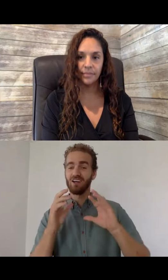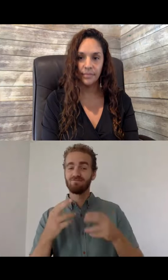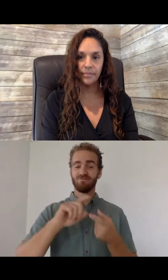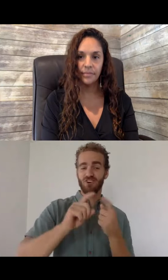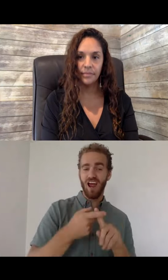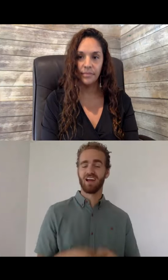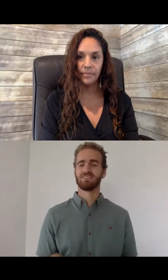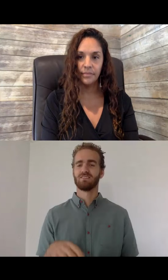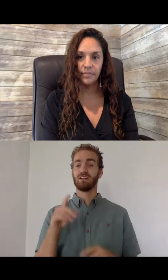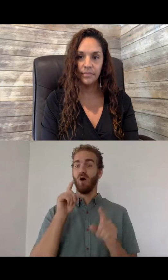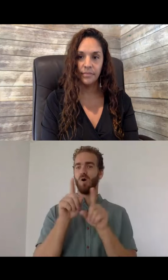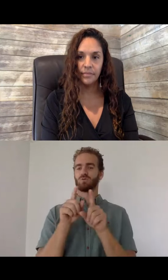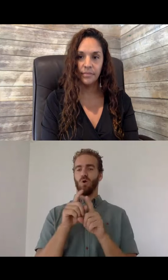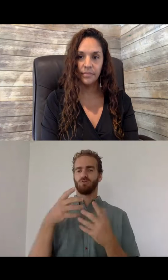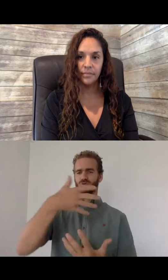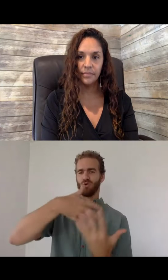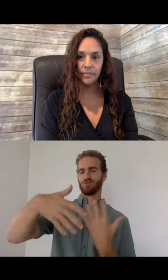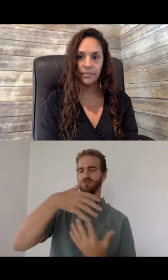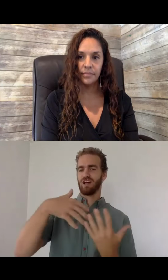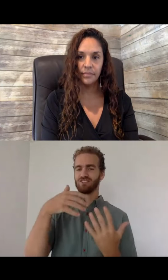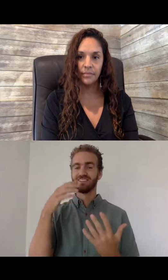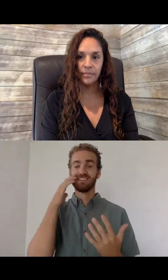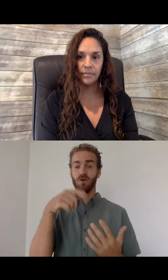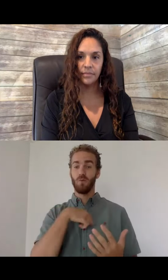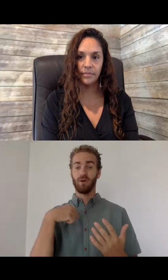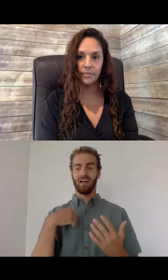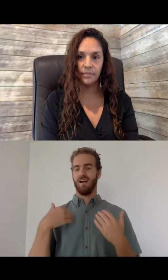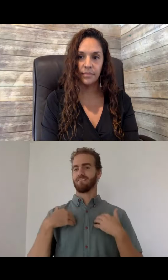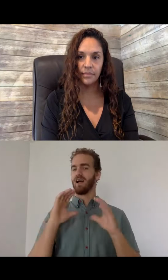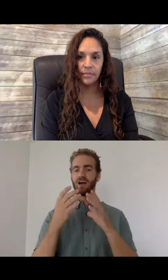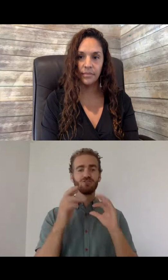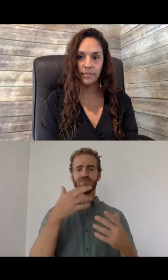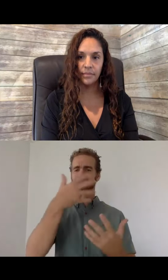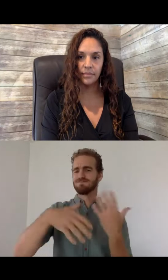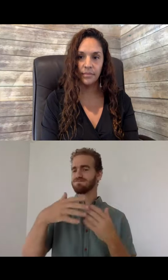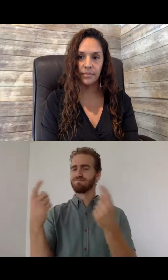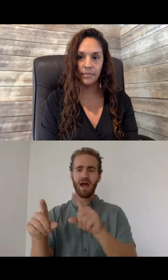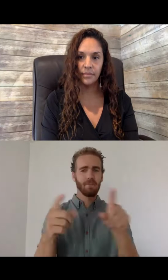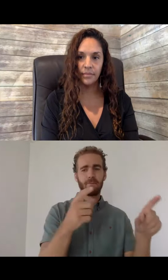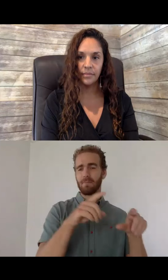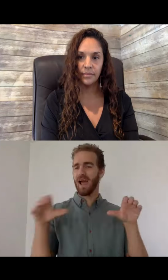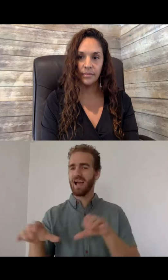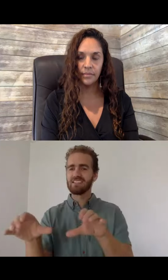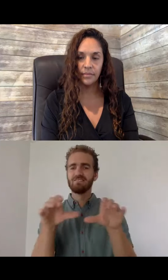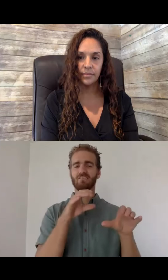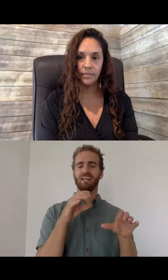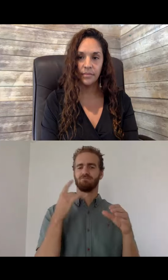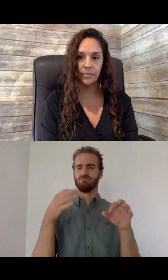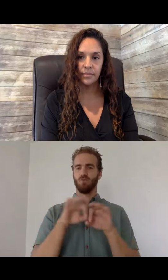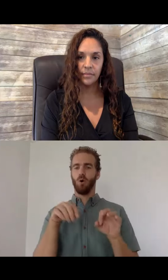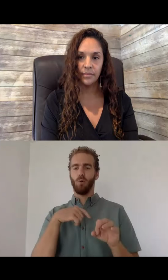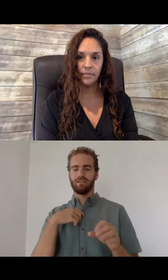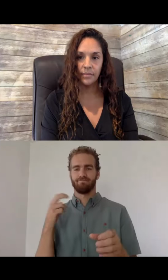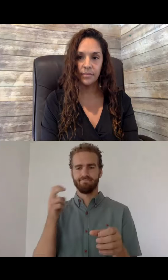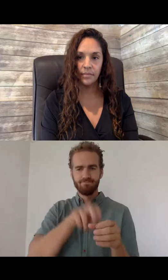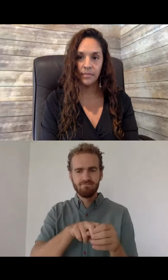of belonging and their connectivity to their classroom and their friends, not only for socialization. We have classroom socializations happening in